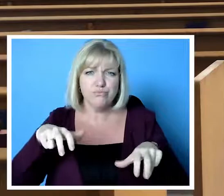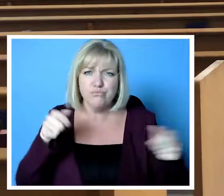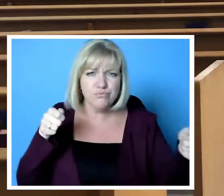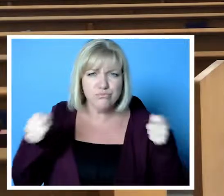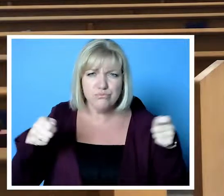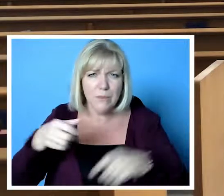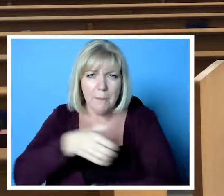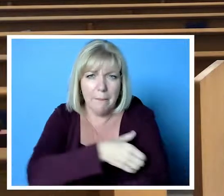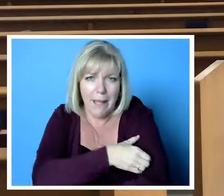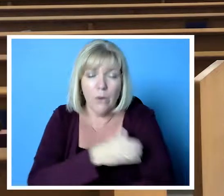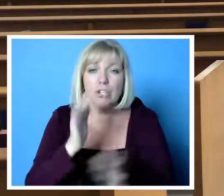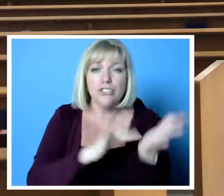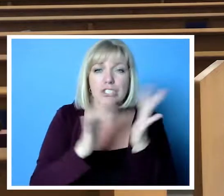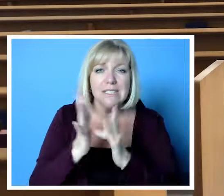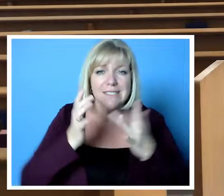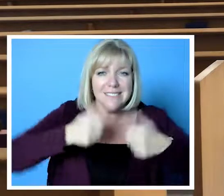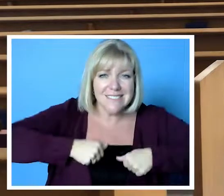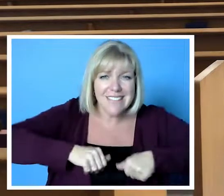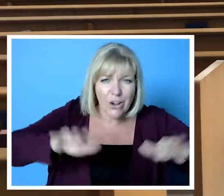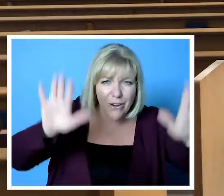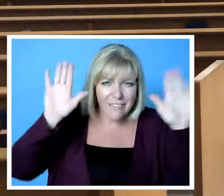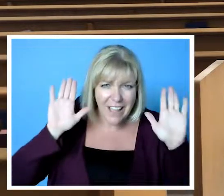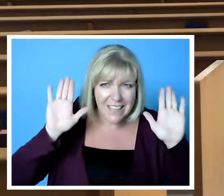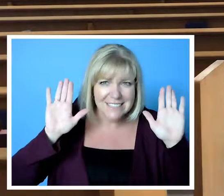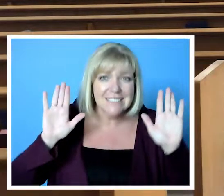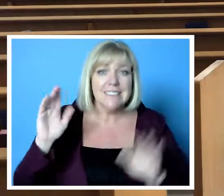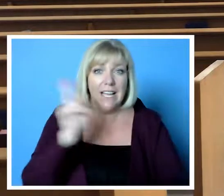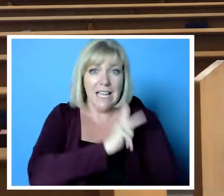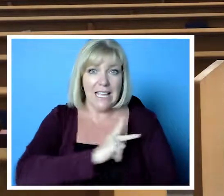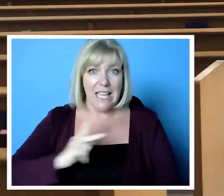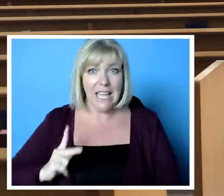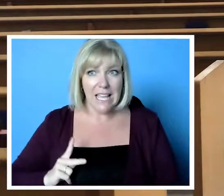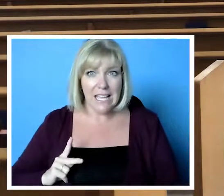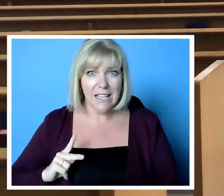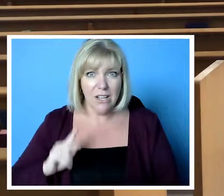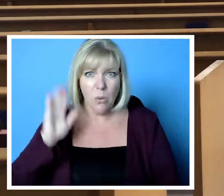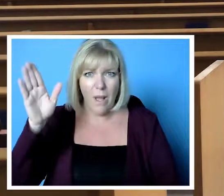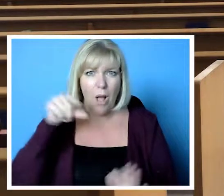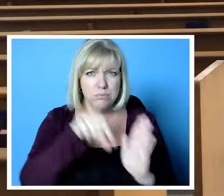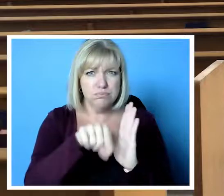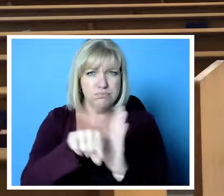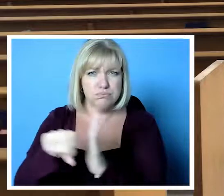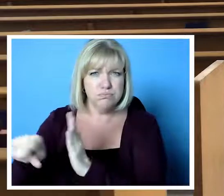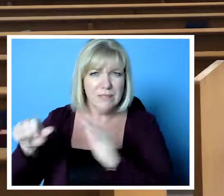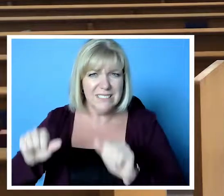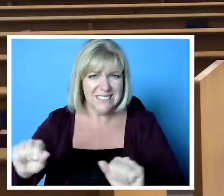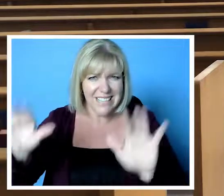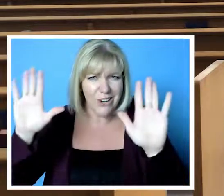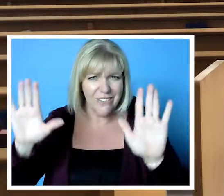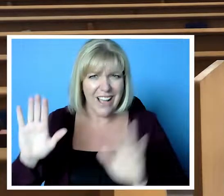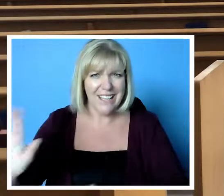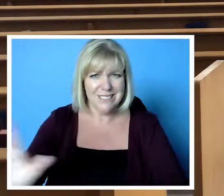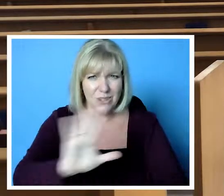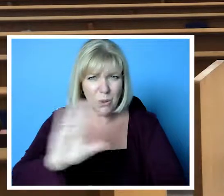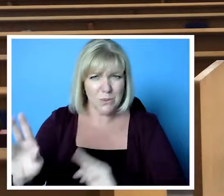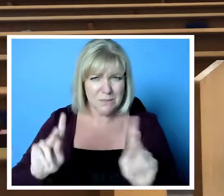himself. A king that would sacrifice for his followers rather than sacrifice his followers. And the ultimate sacrifice